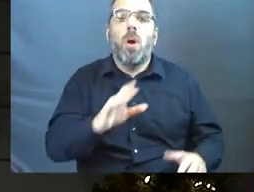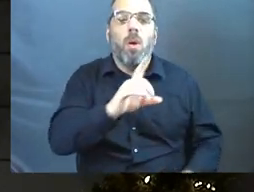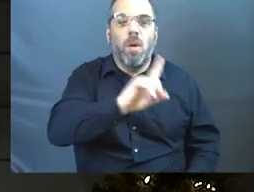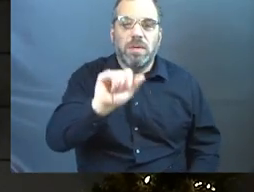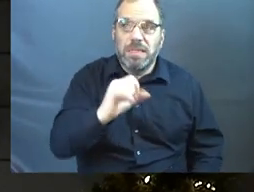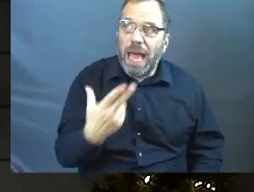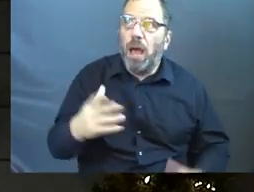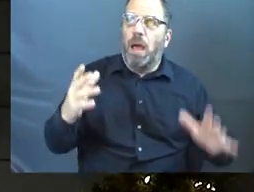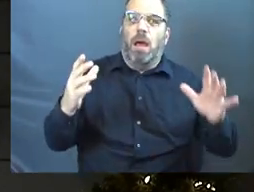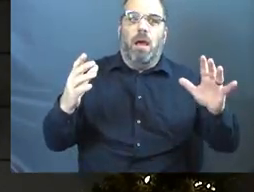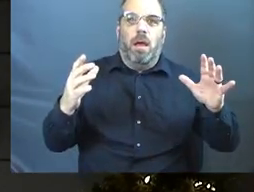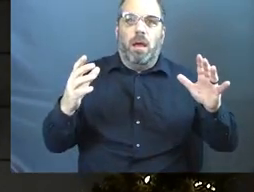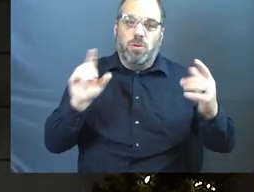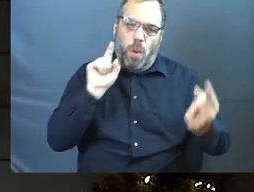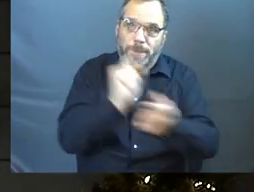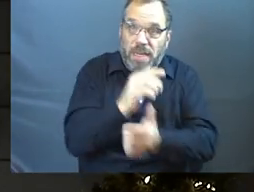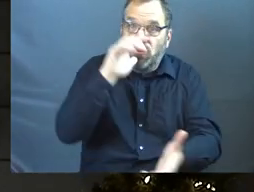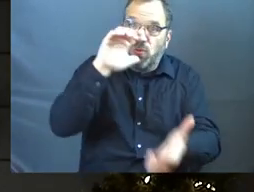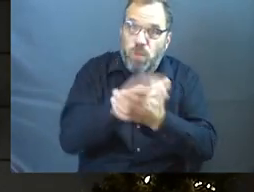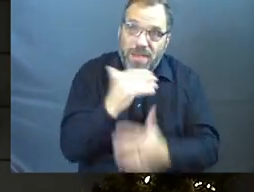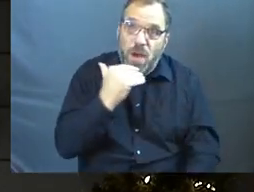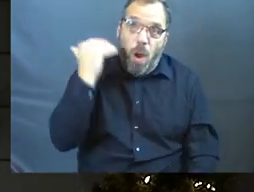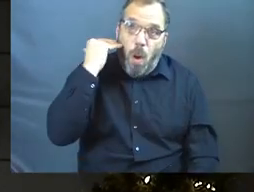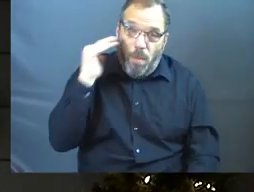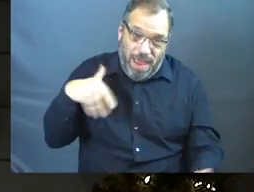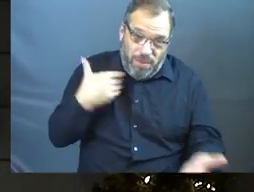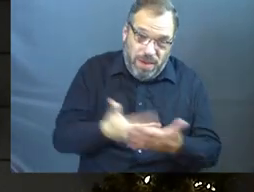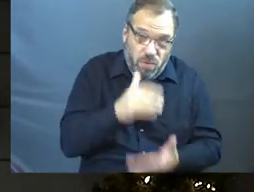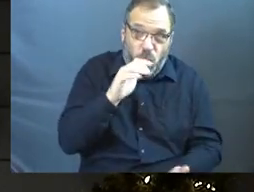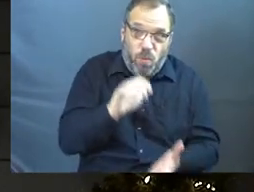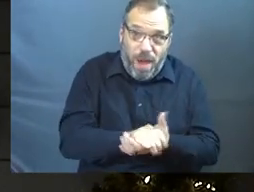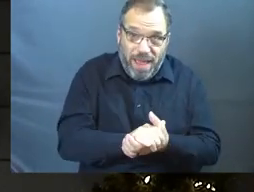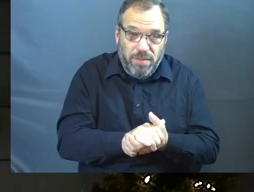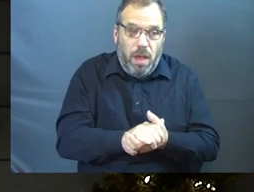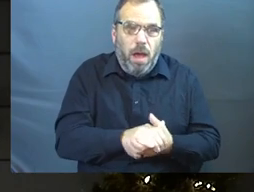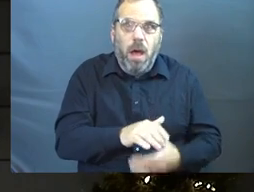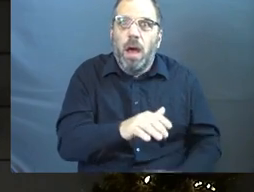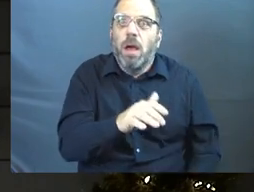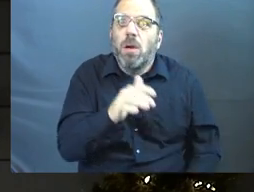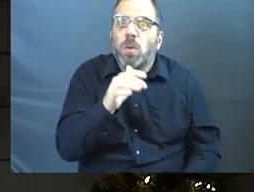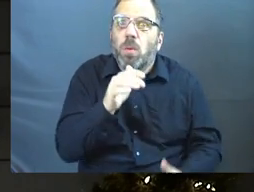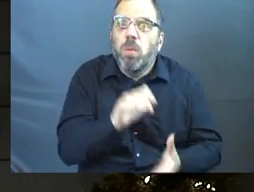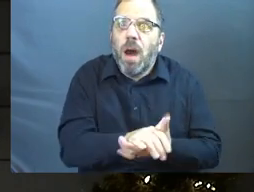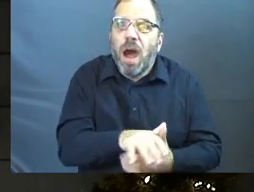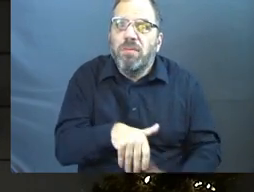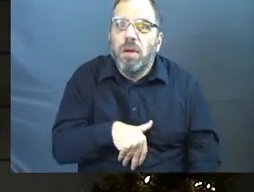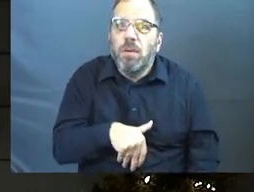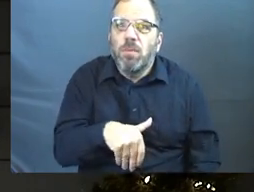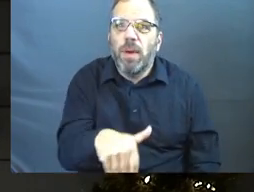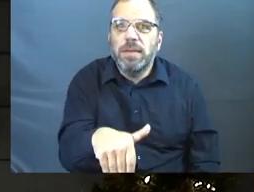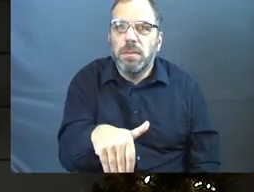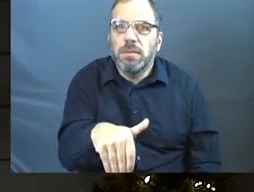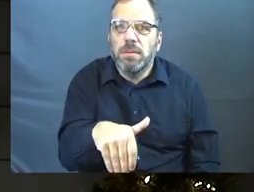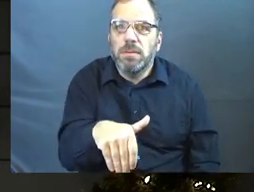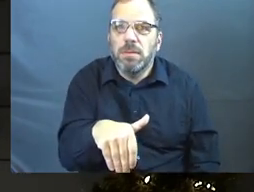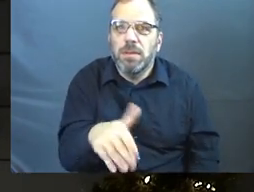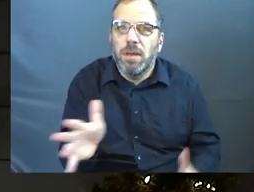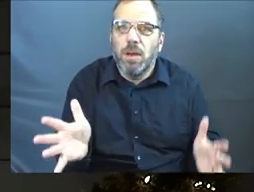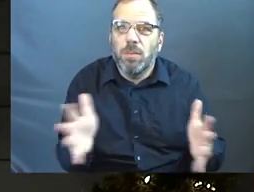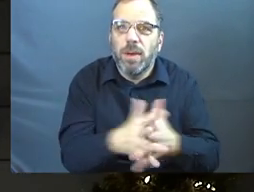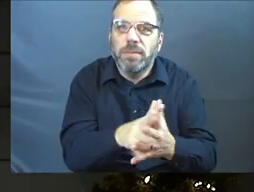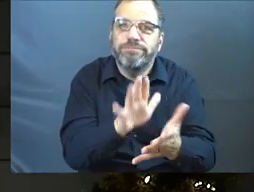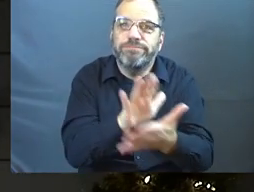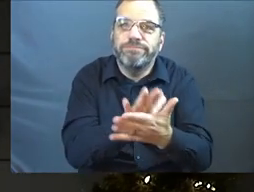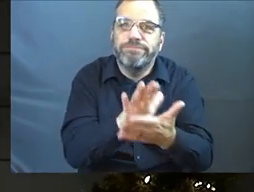goes back to Elizabeth, back home. And when he gets there, later on, they find out, sure enough, she's pregnant.